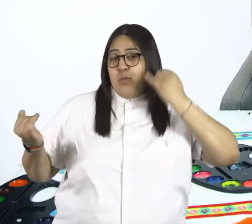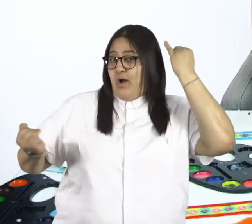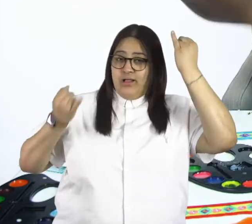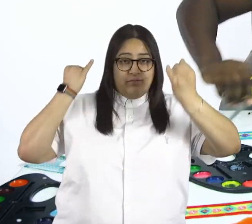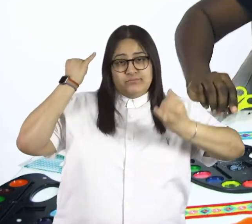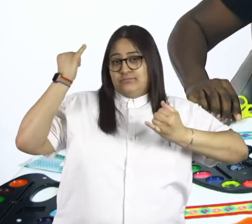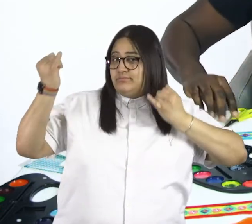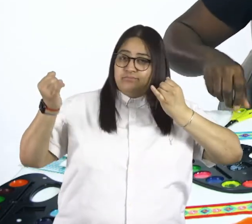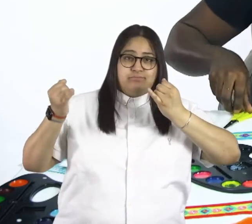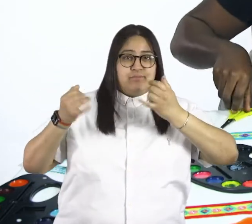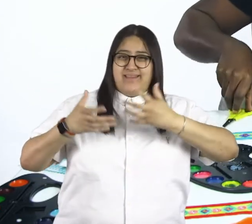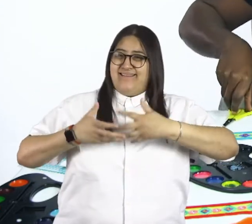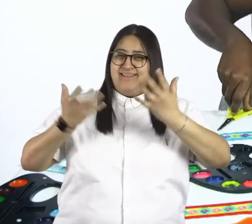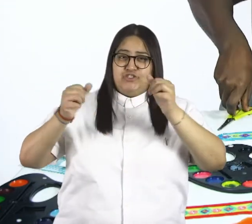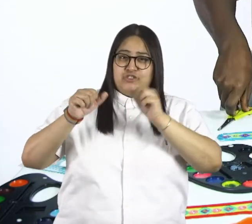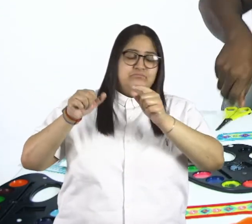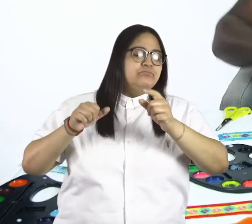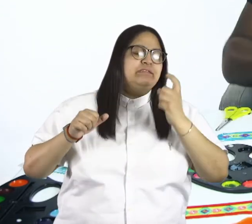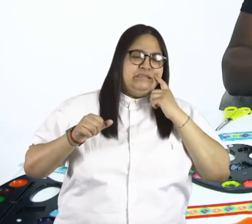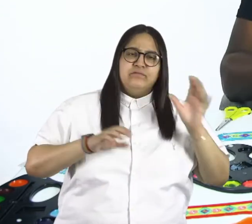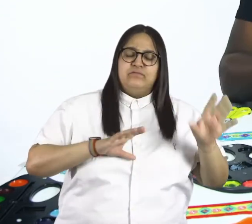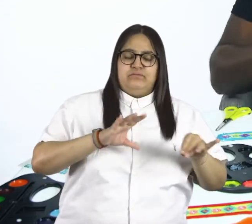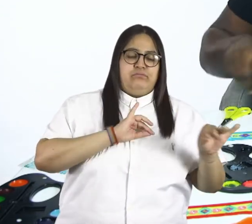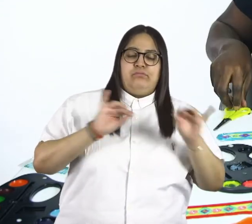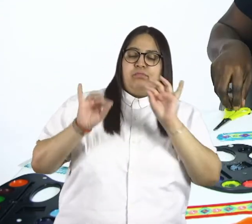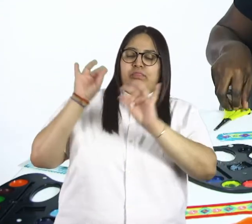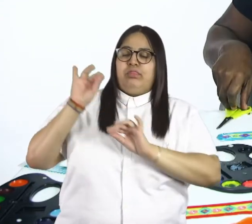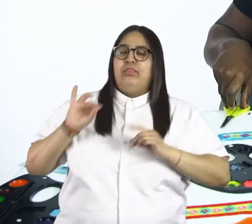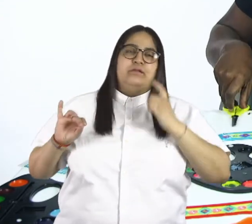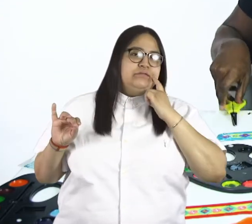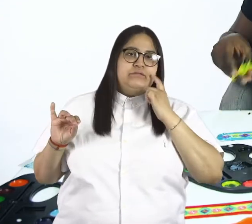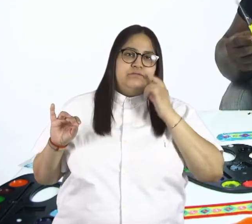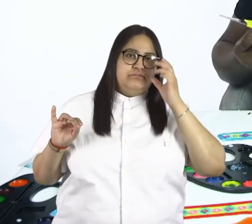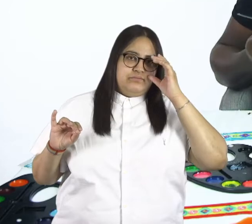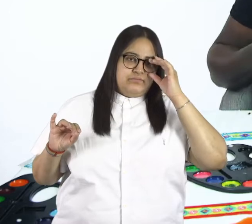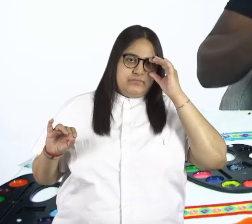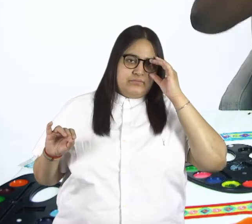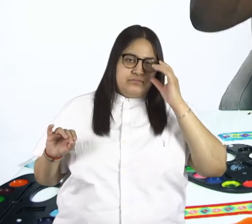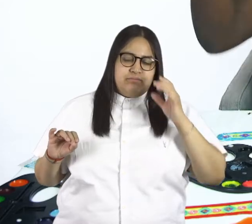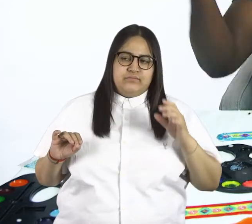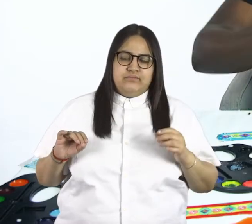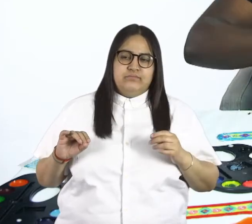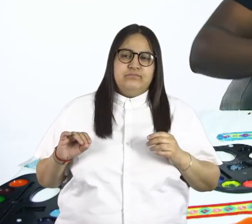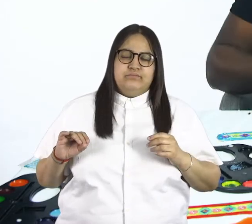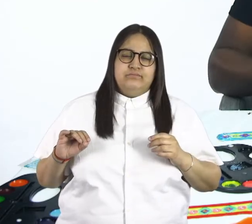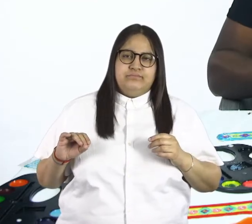in that department. So where I say you can be as creative as you want,